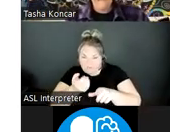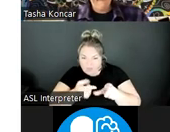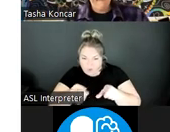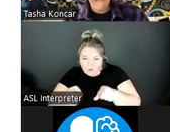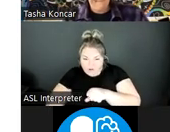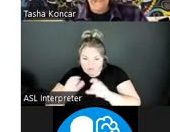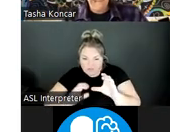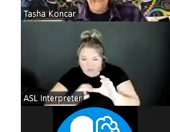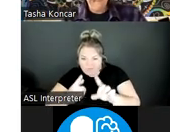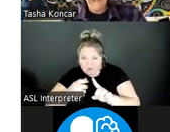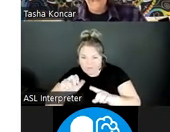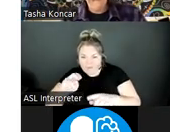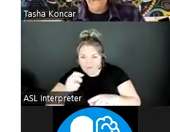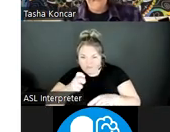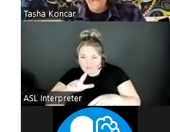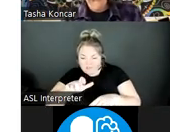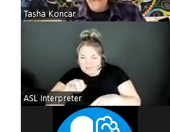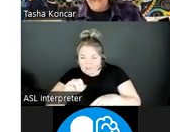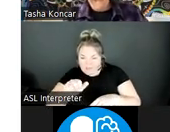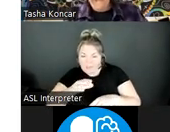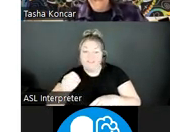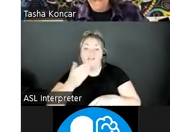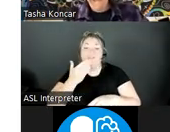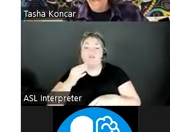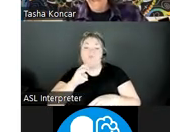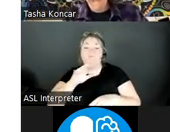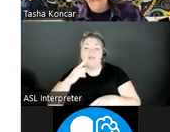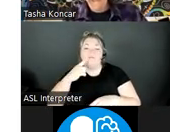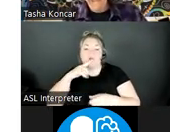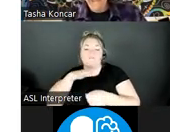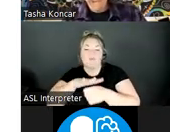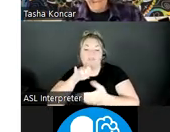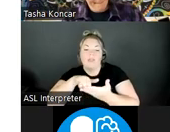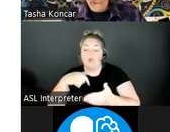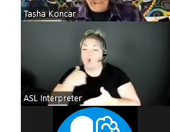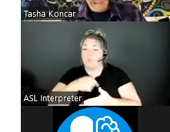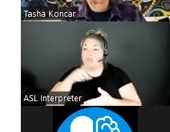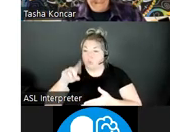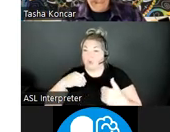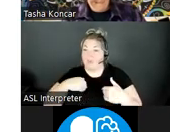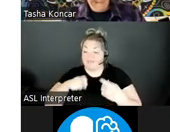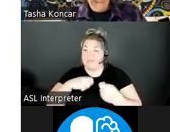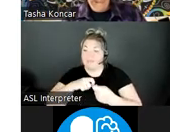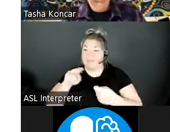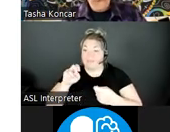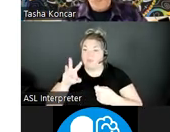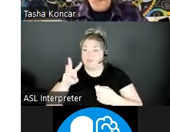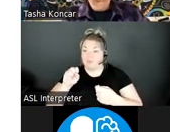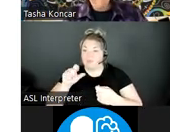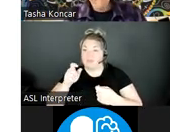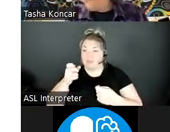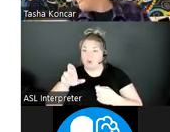chat here from Angelina, and thank you, Mel, for confirming that. We do have a specific newsletter for